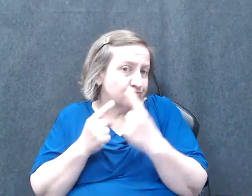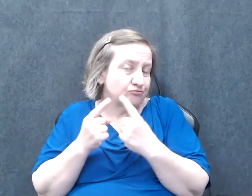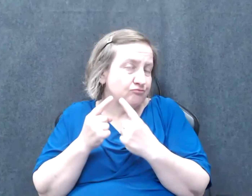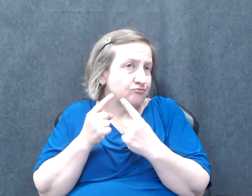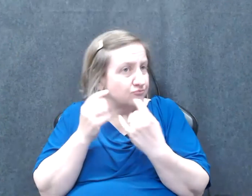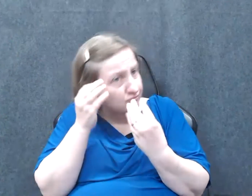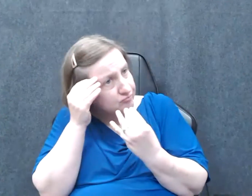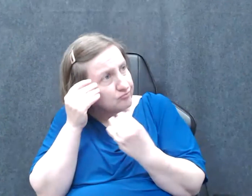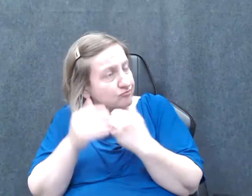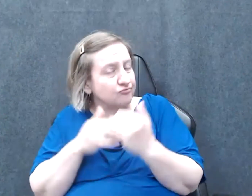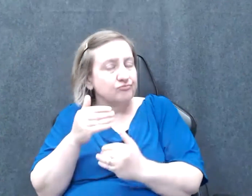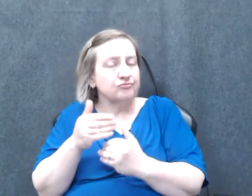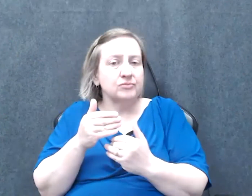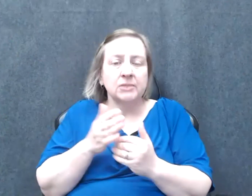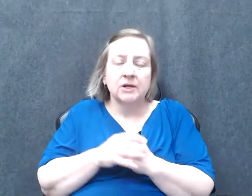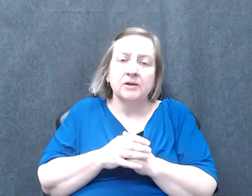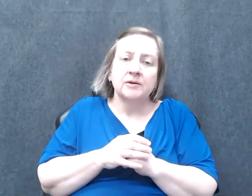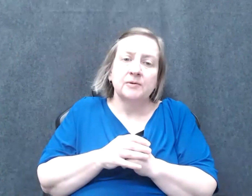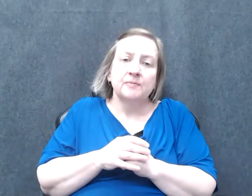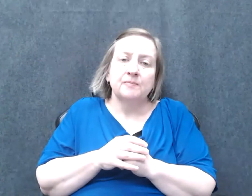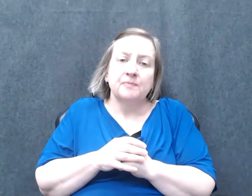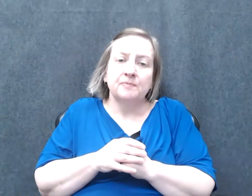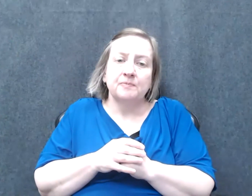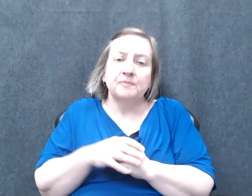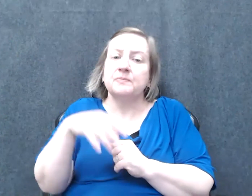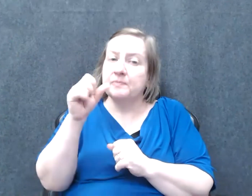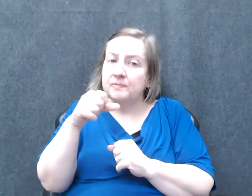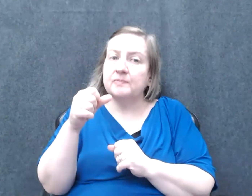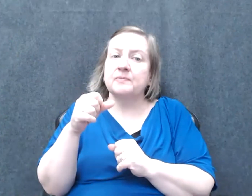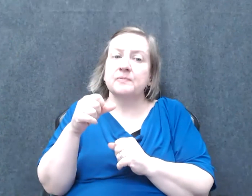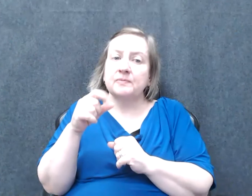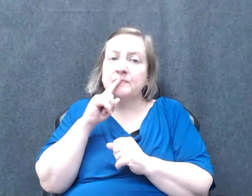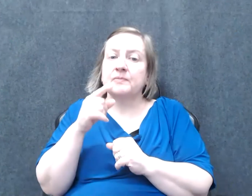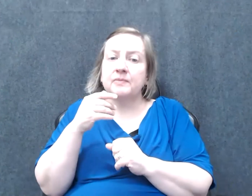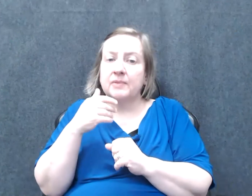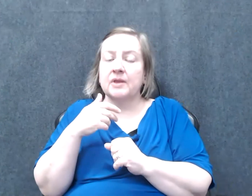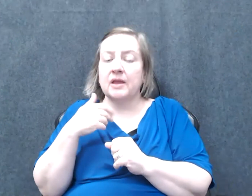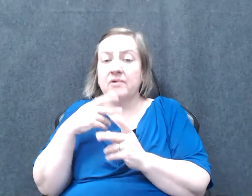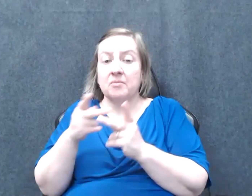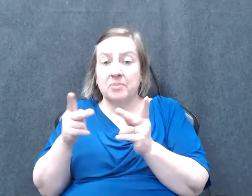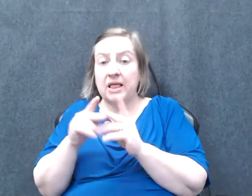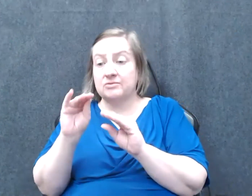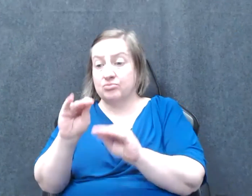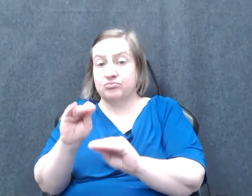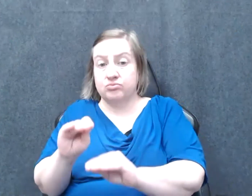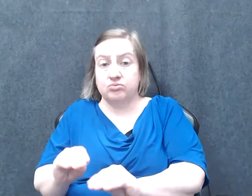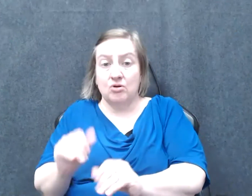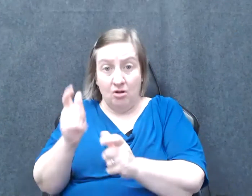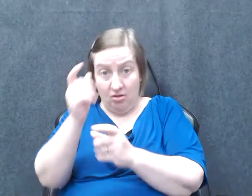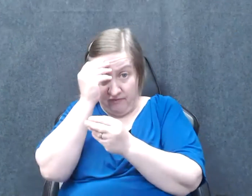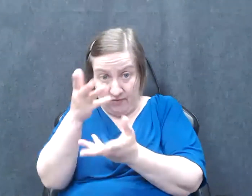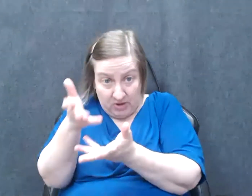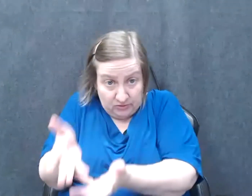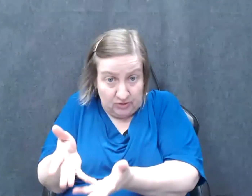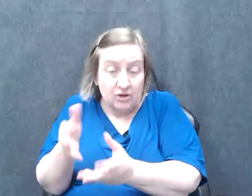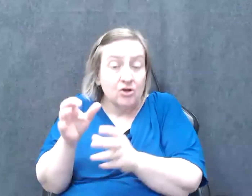digested and thought through, because there certainly a repository could potentially be